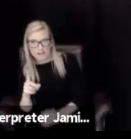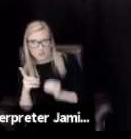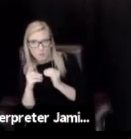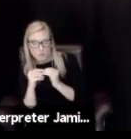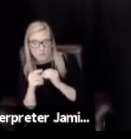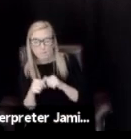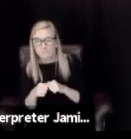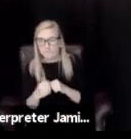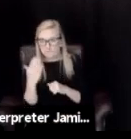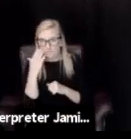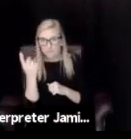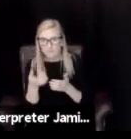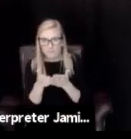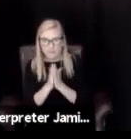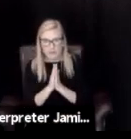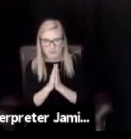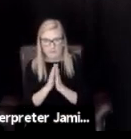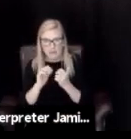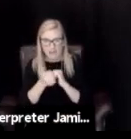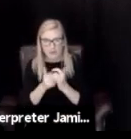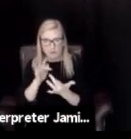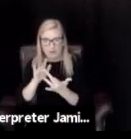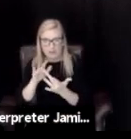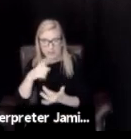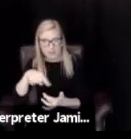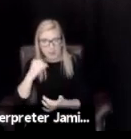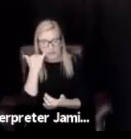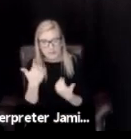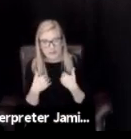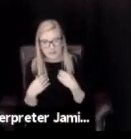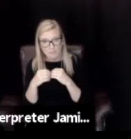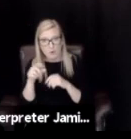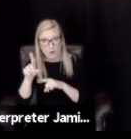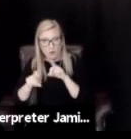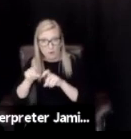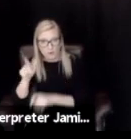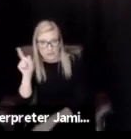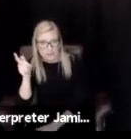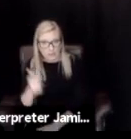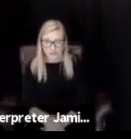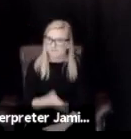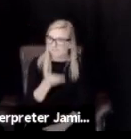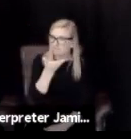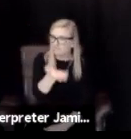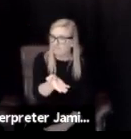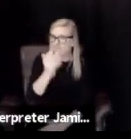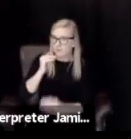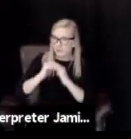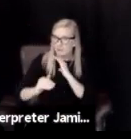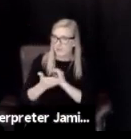know someone asked for how to contact you if they have questions later. Great, so there's your